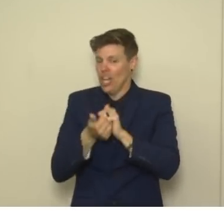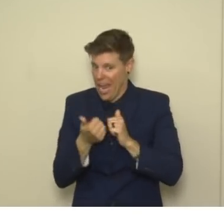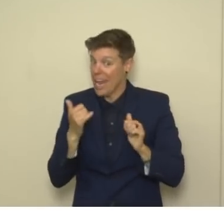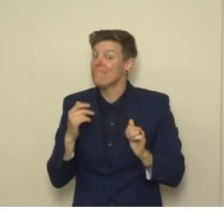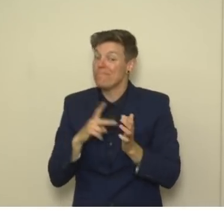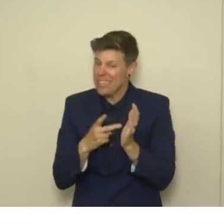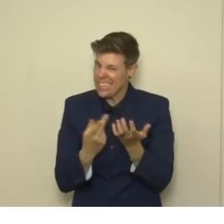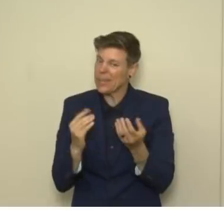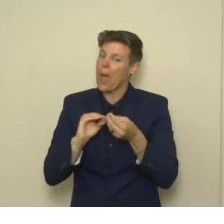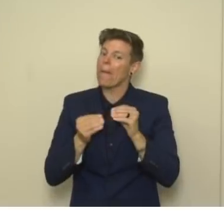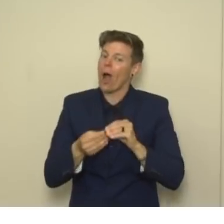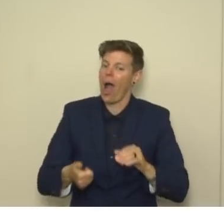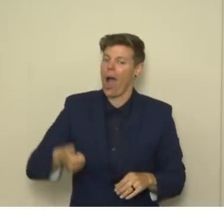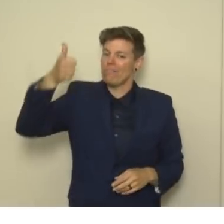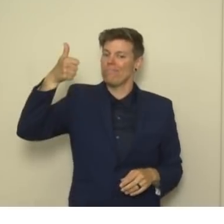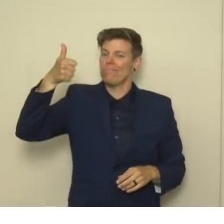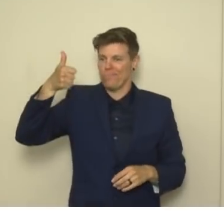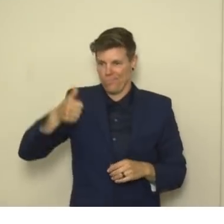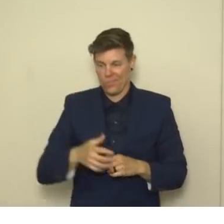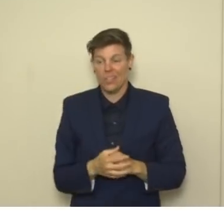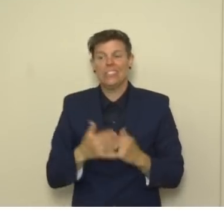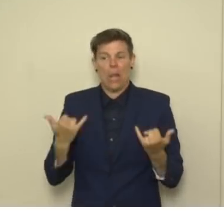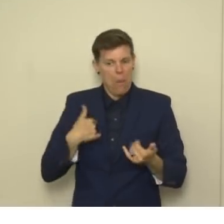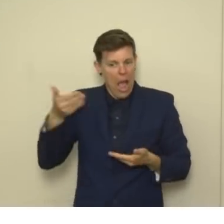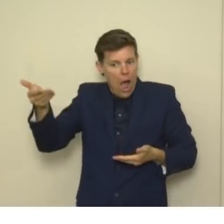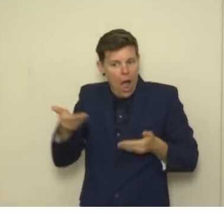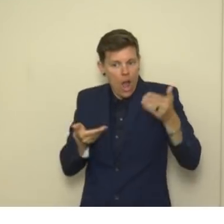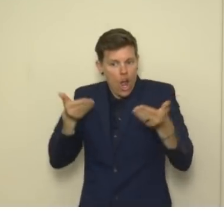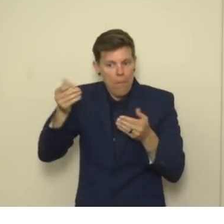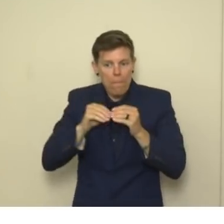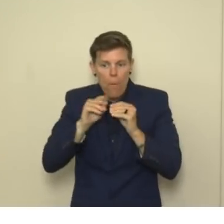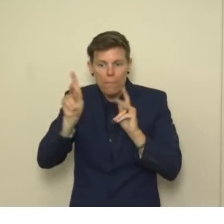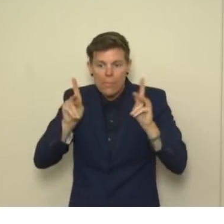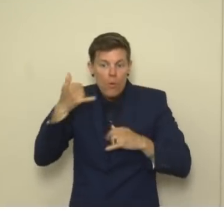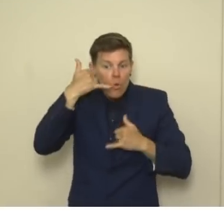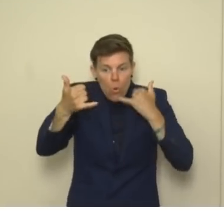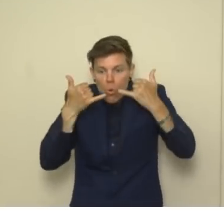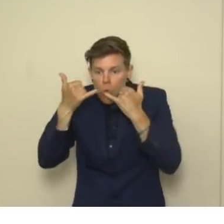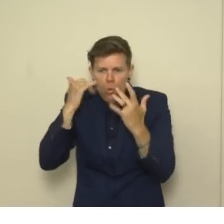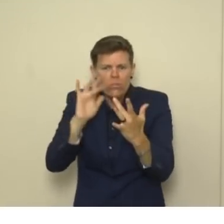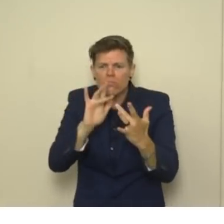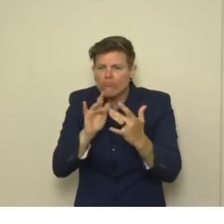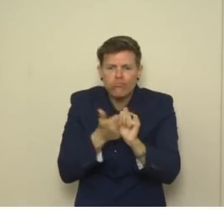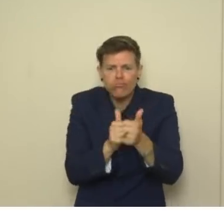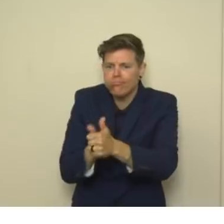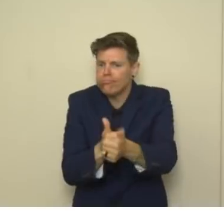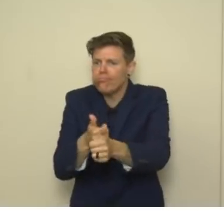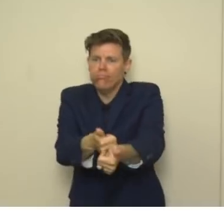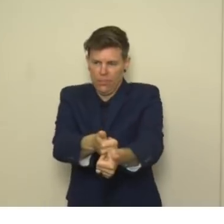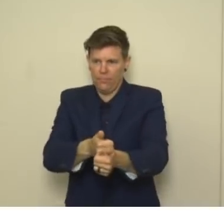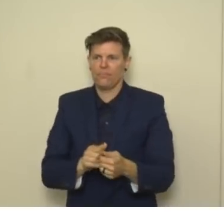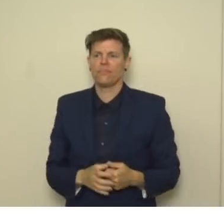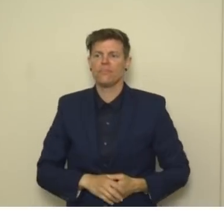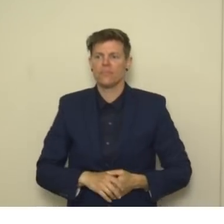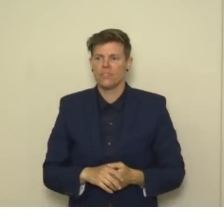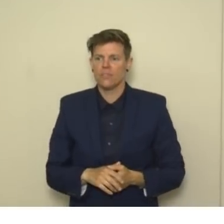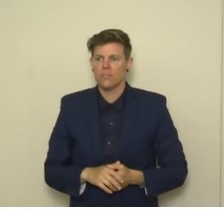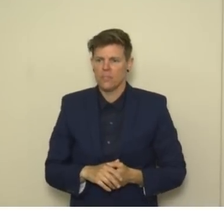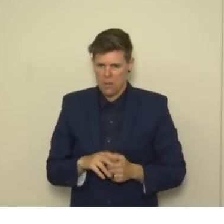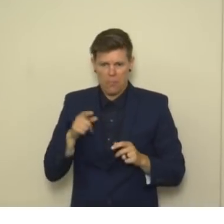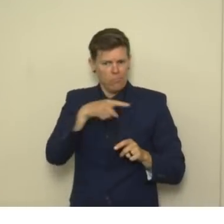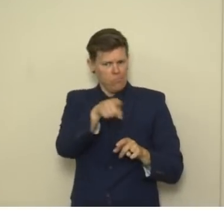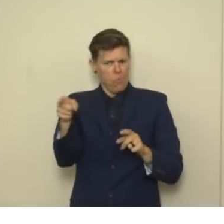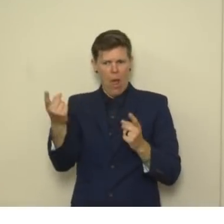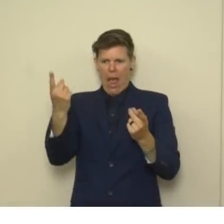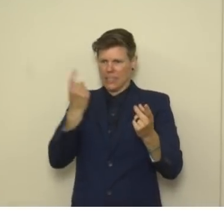working to hire additional people and move that along, but we are behind there. I got actually a number of questions and a